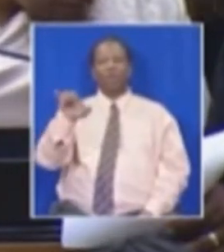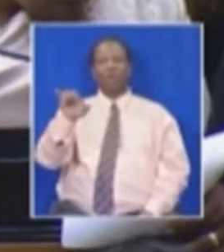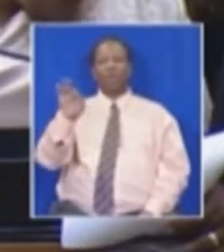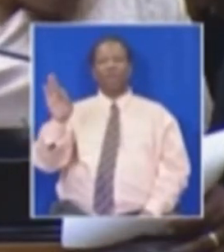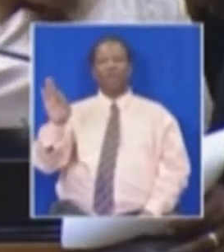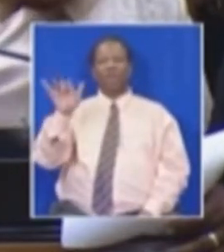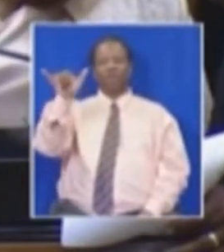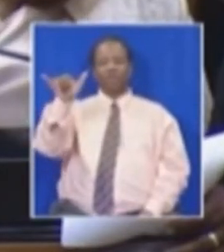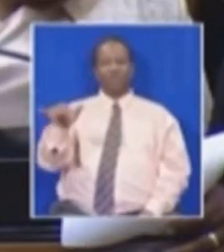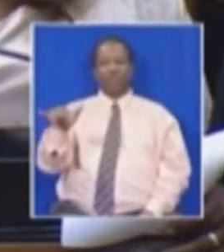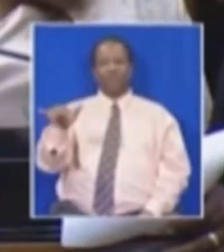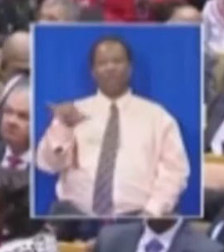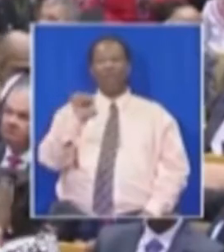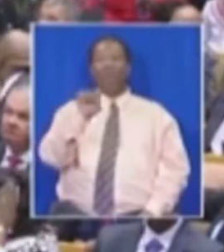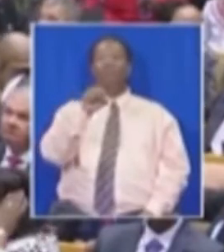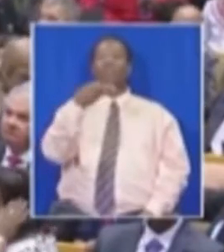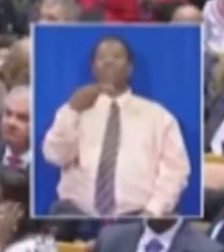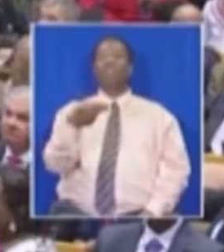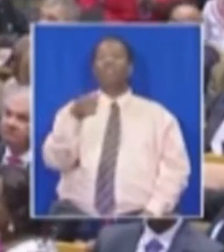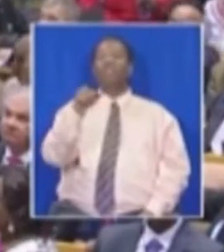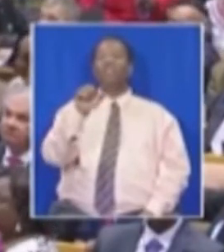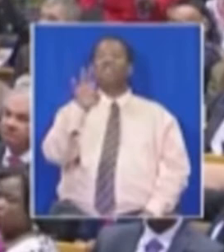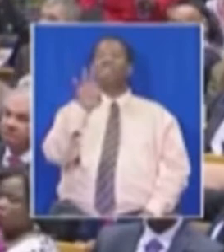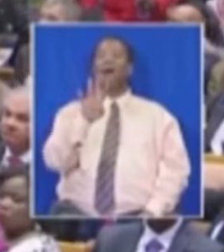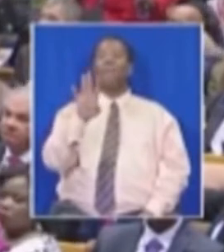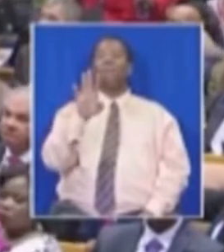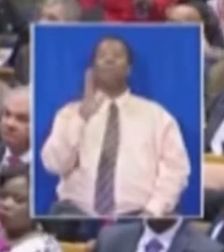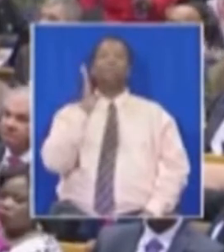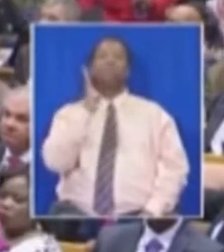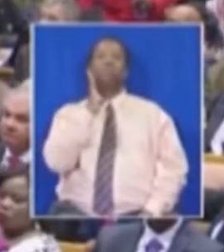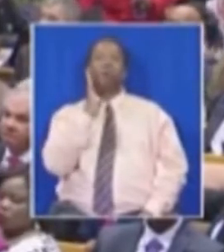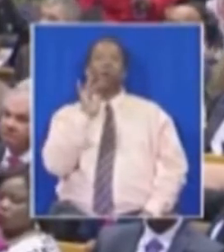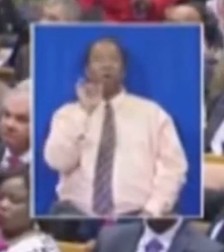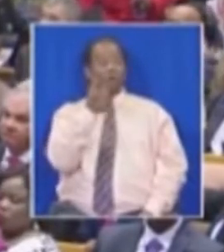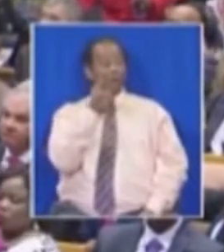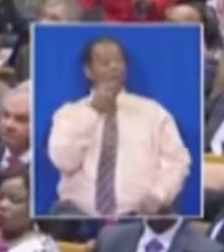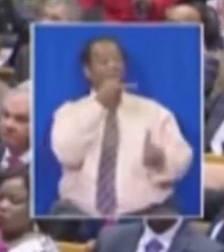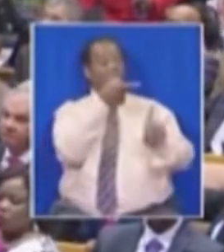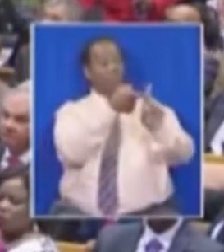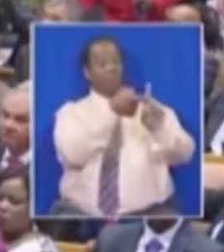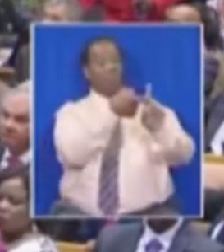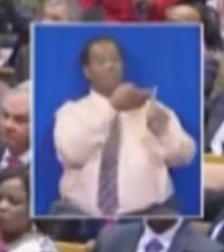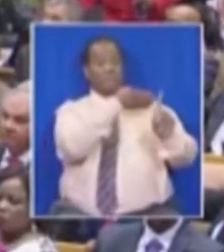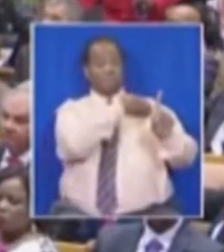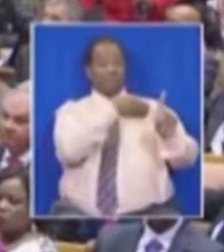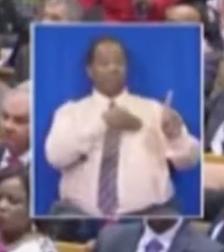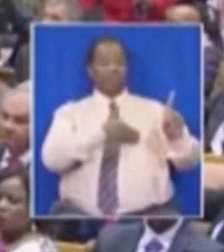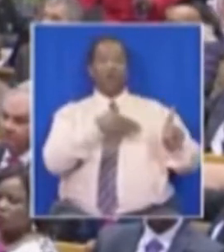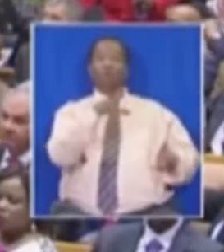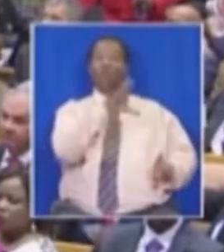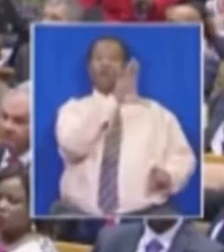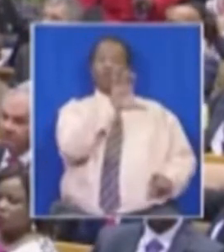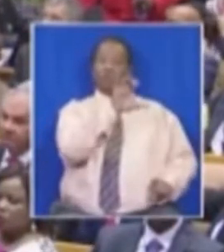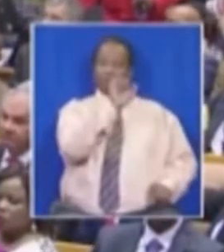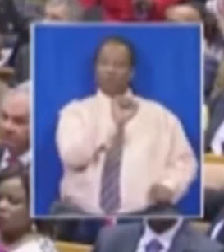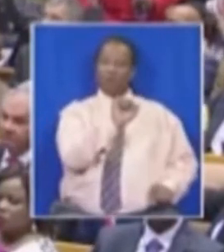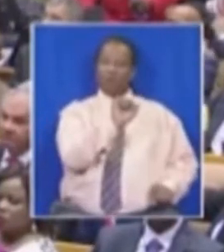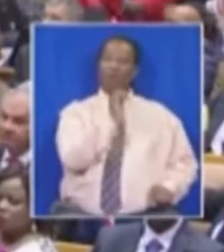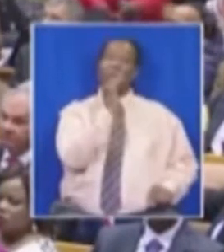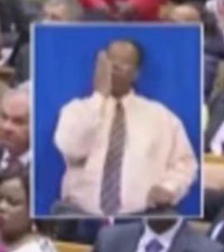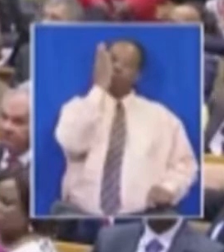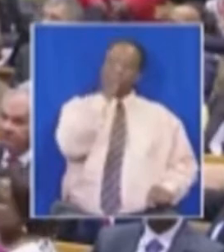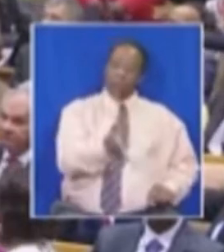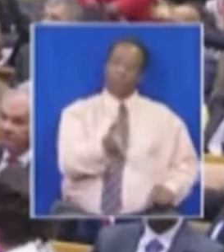Shibambu, yes. The president of this country is going to deliver the State of the